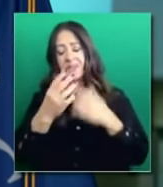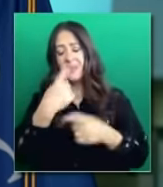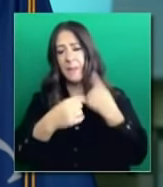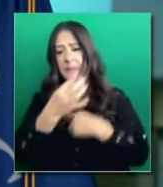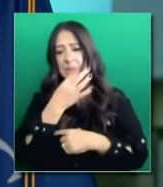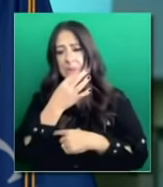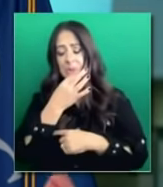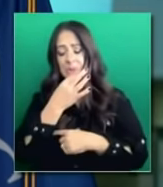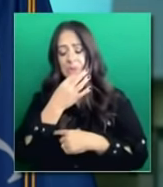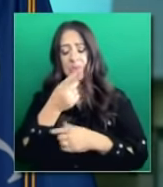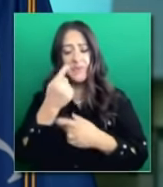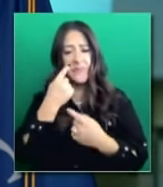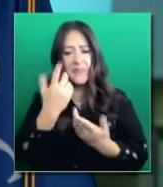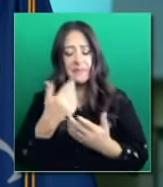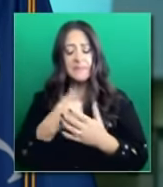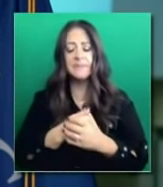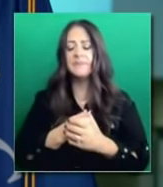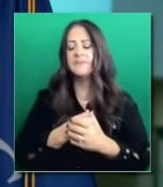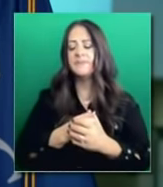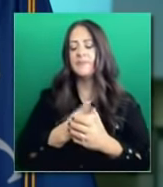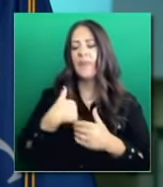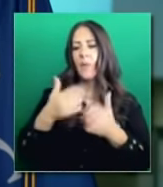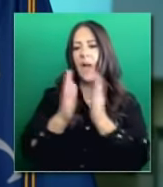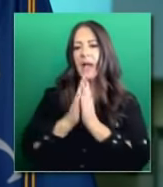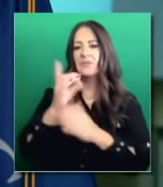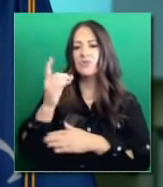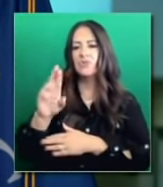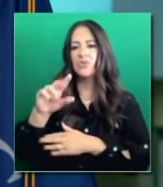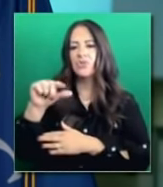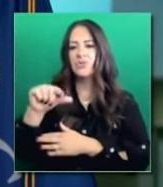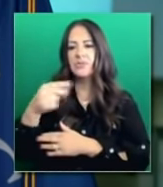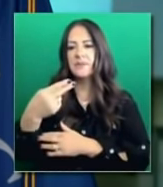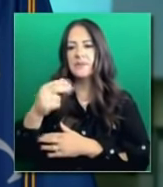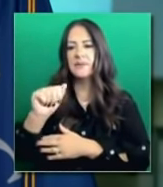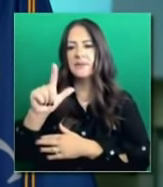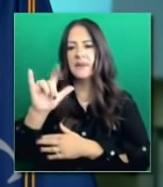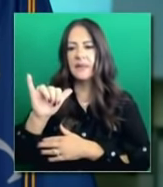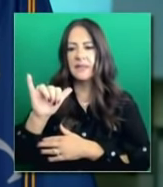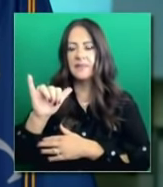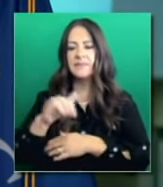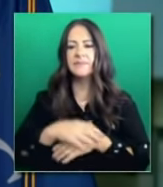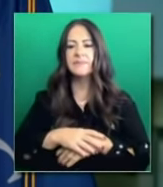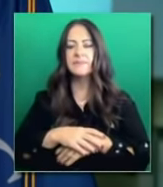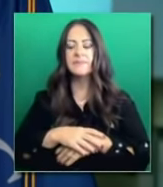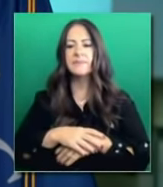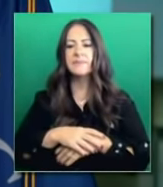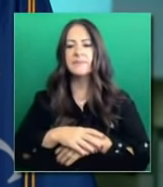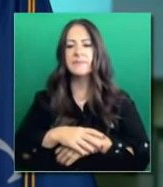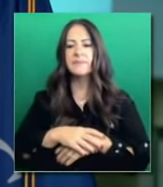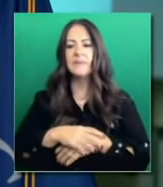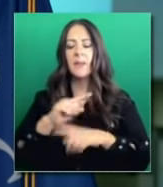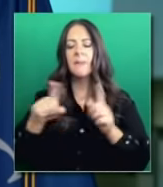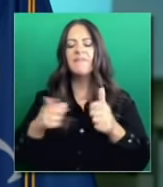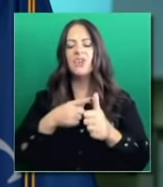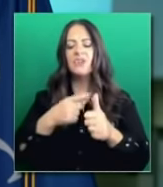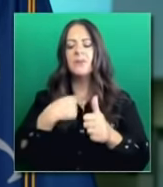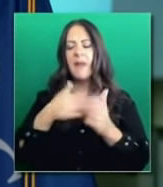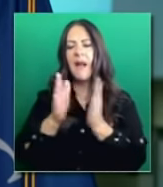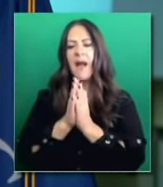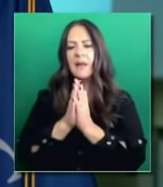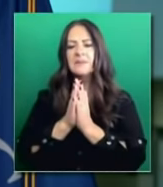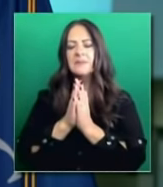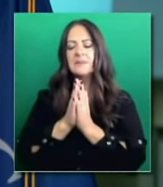on, and maybe just with respect to our two outstanding guests, I'll ask them to close out on the first part of your question. But Dr.